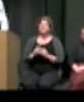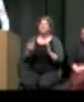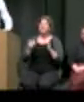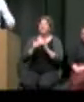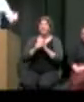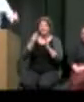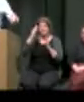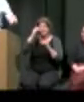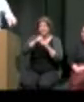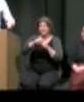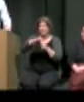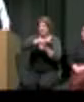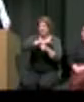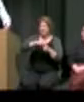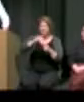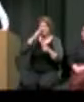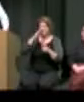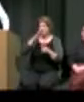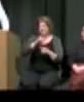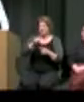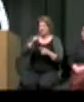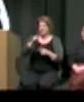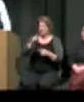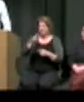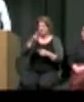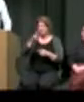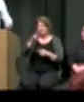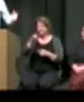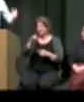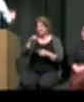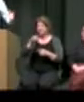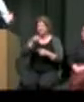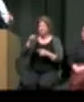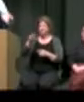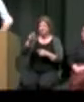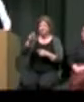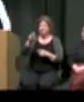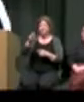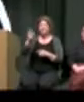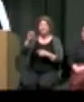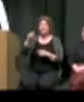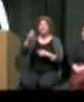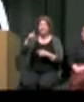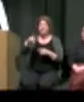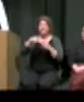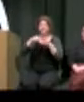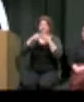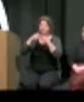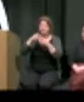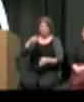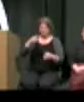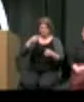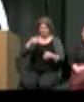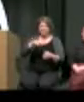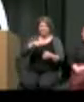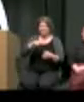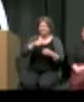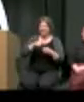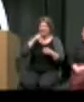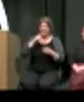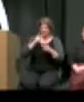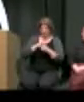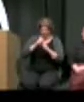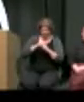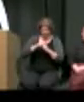Again, anyone familiar with the area, there's about 170, 200-foot gap where there's a big ravine that we had to span for our dredge